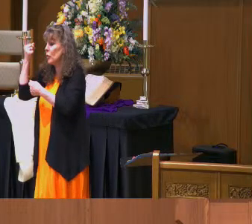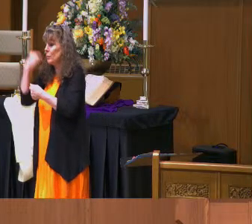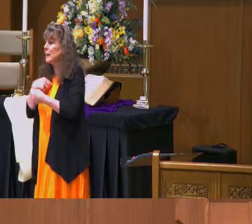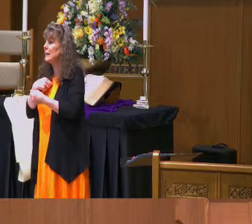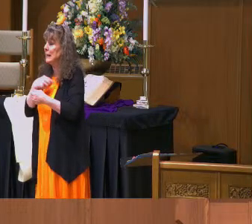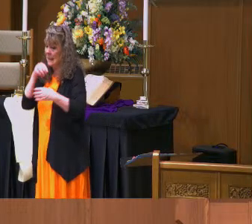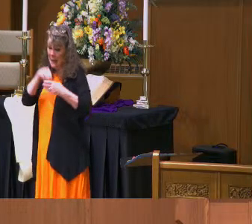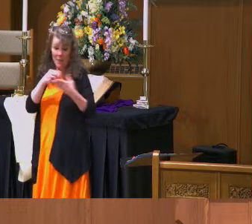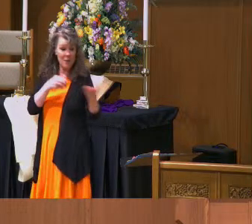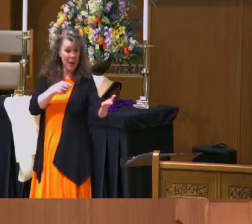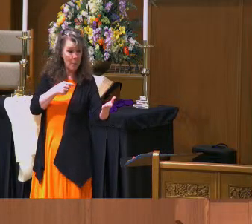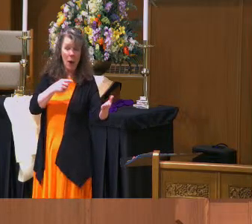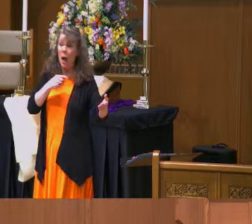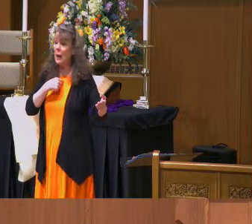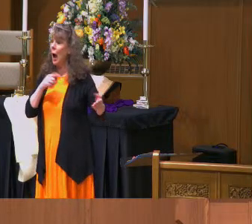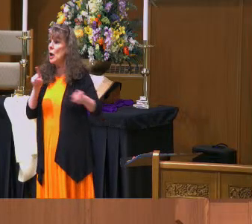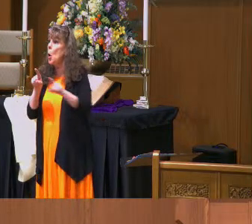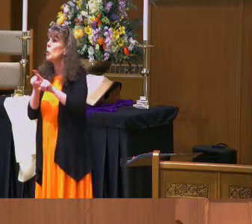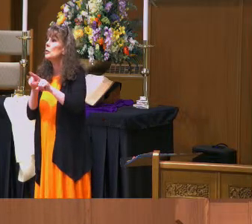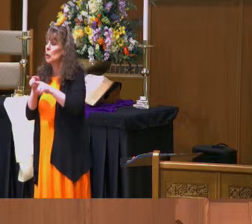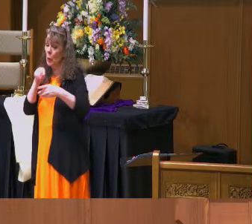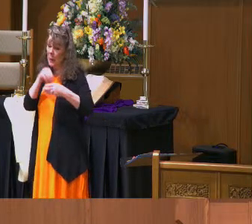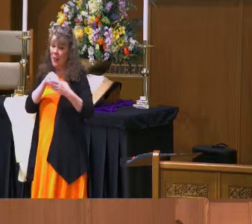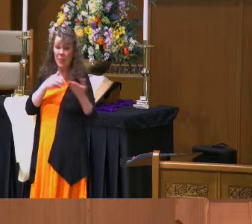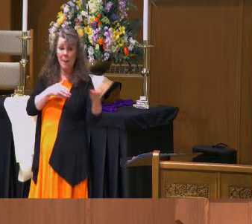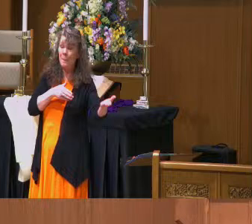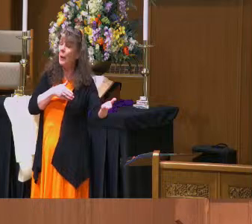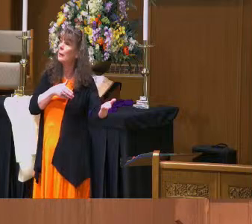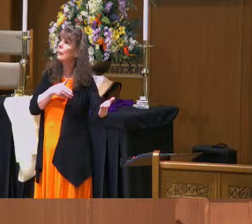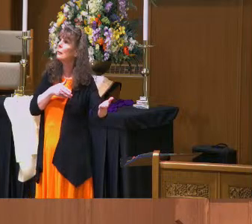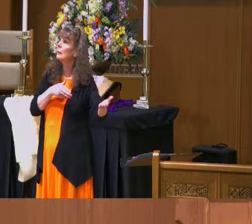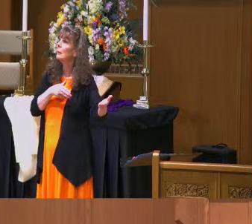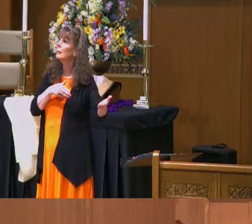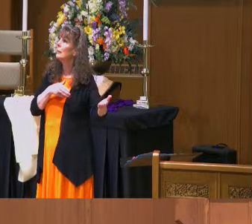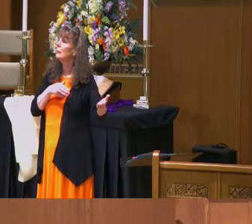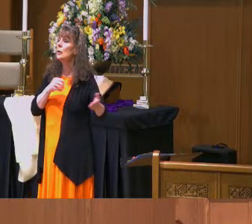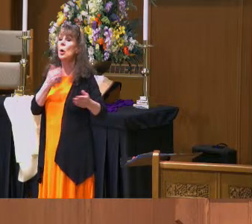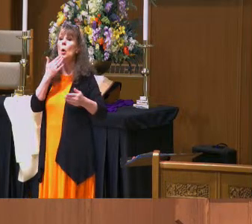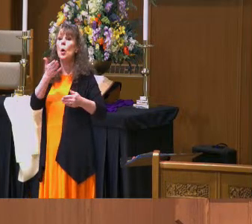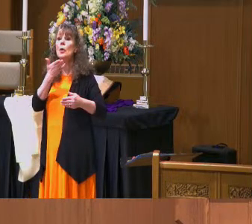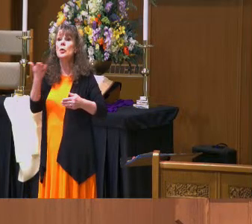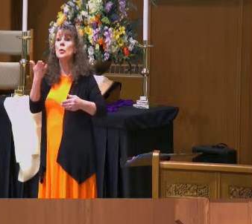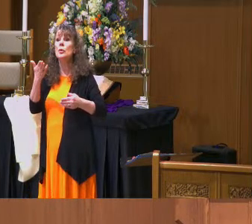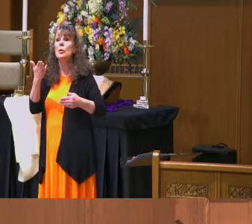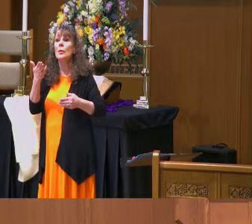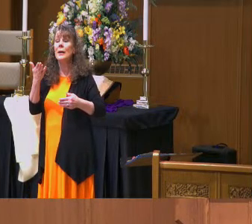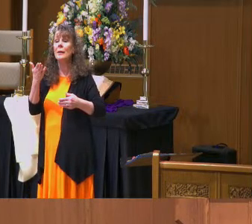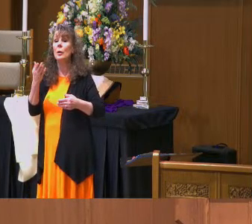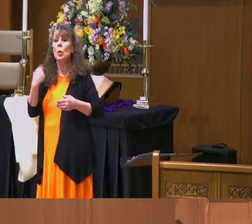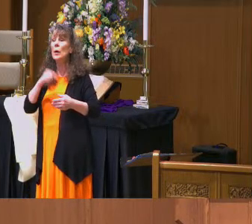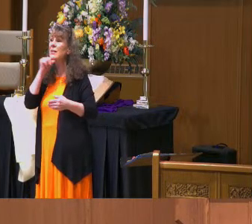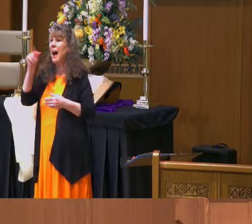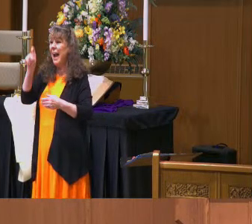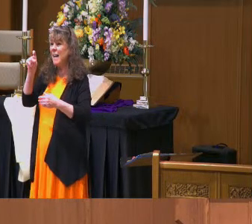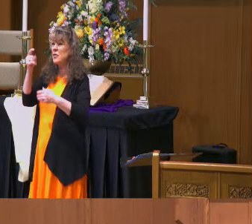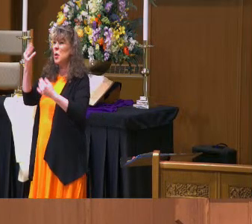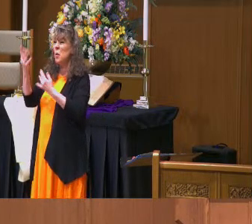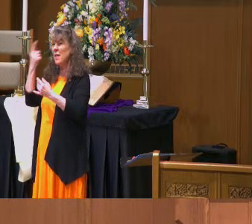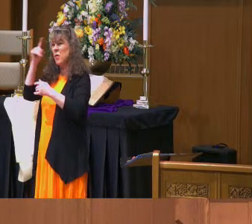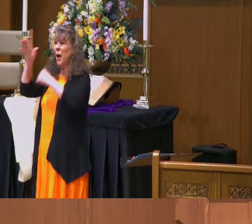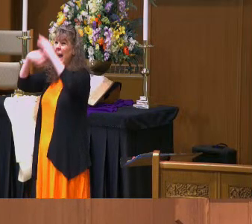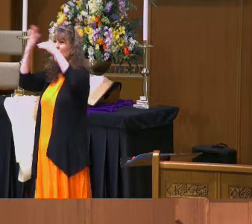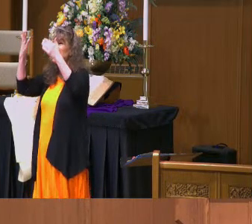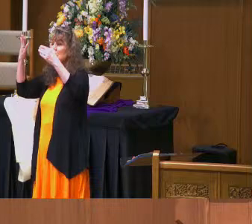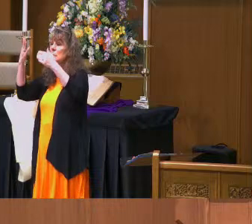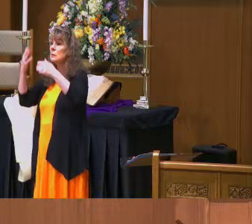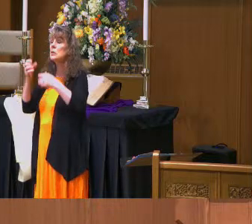be in them and that I myself may be in them. The good news is we don't have to wait for heaven. There is, in a